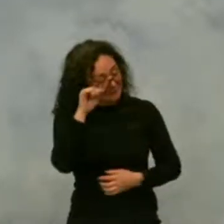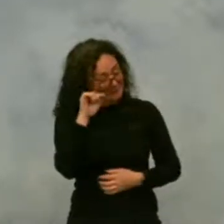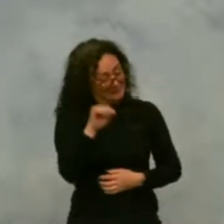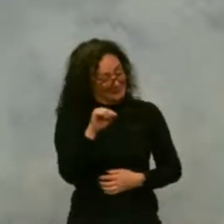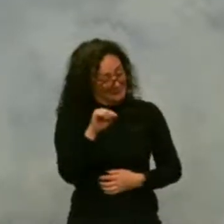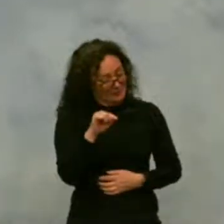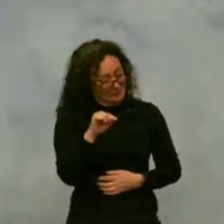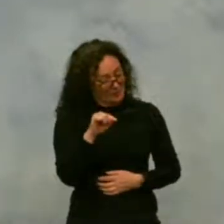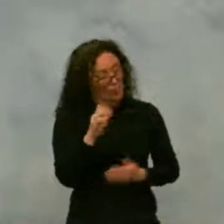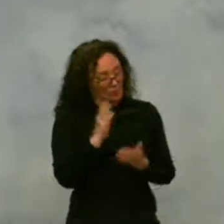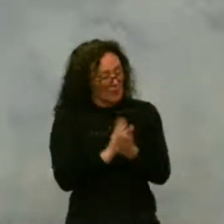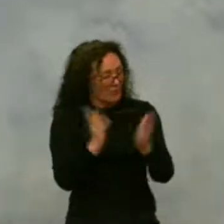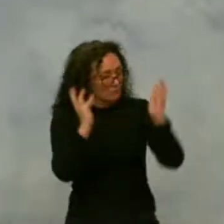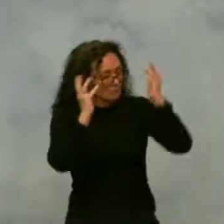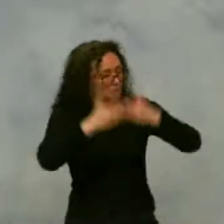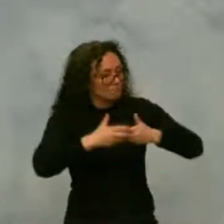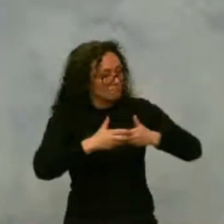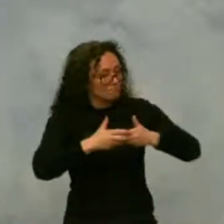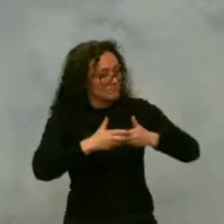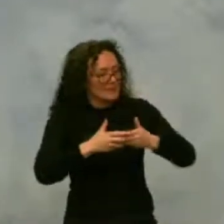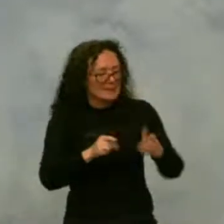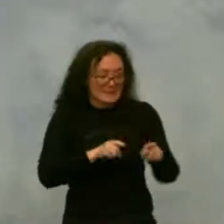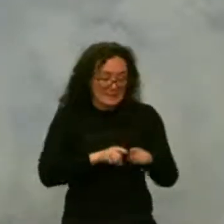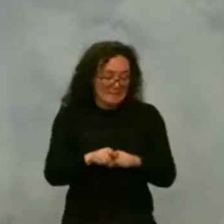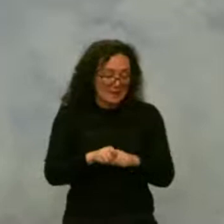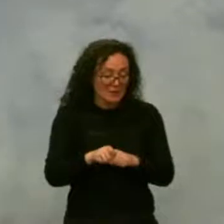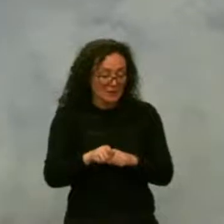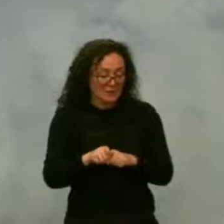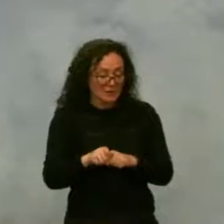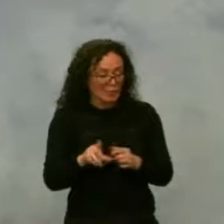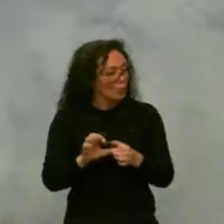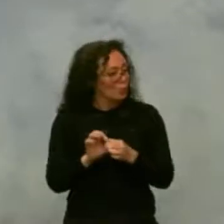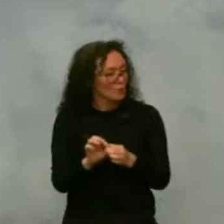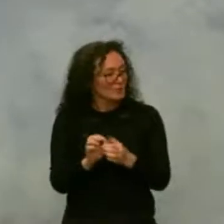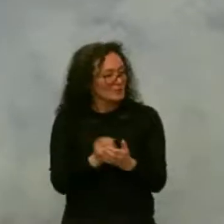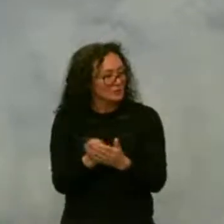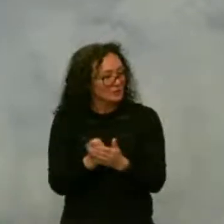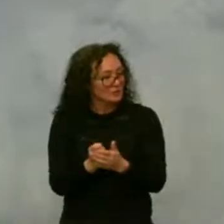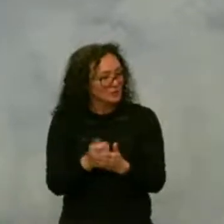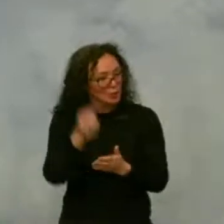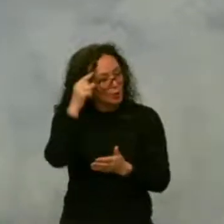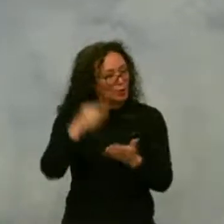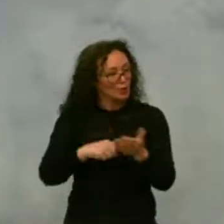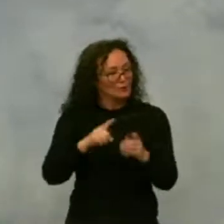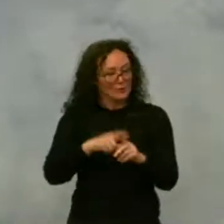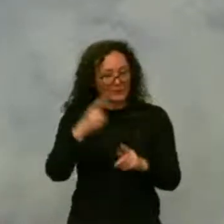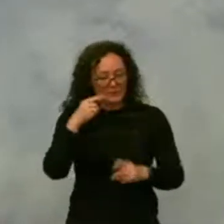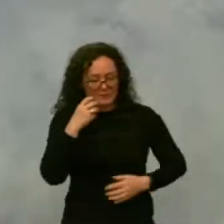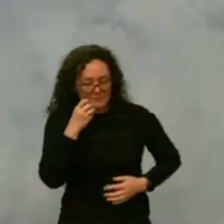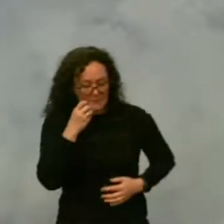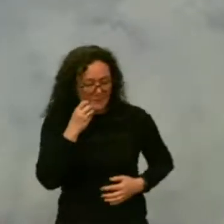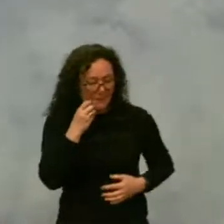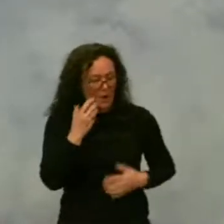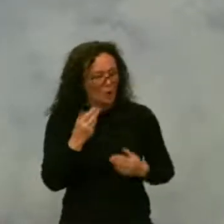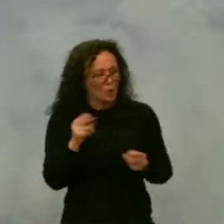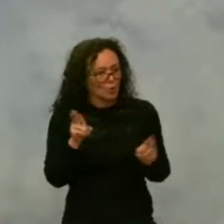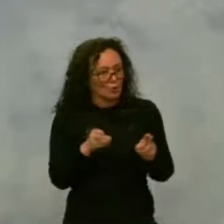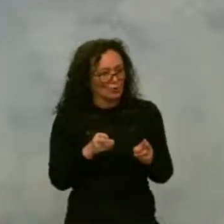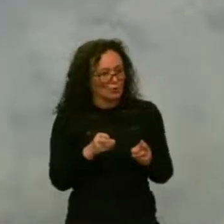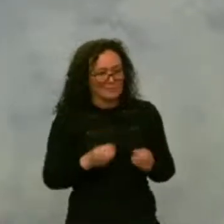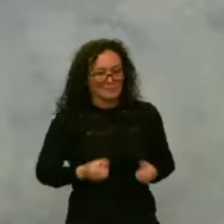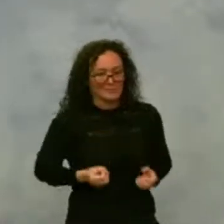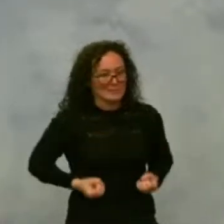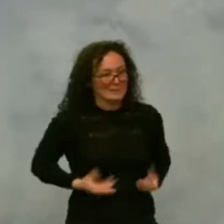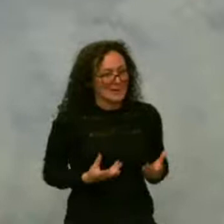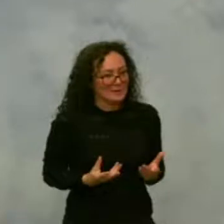of grave concern, especially non-domestic rates and council tax, because people will be looking to cut back and maybe to try and heat themselves or